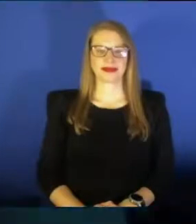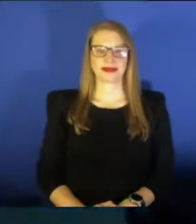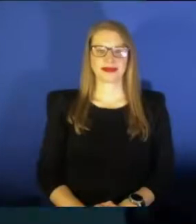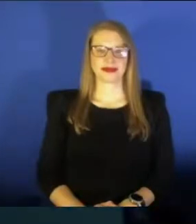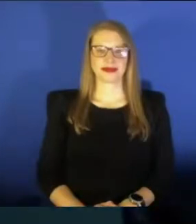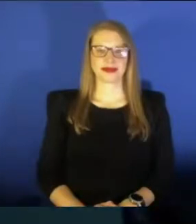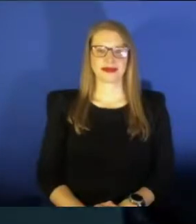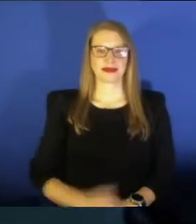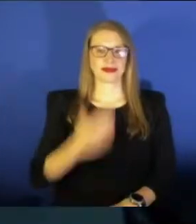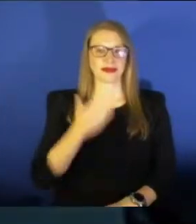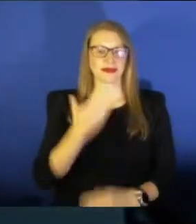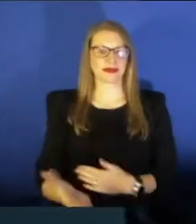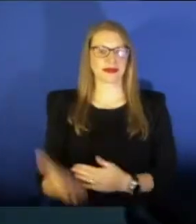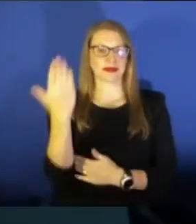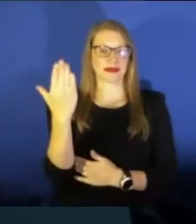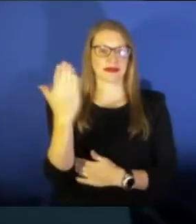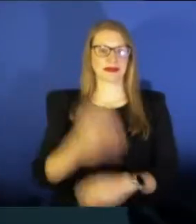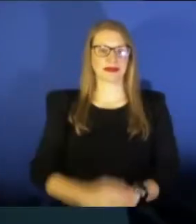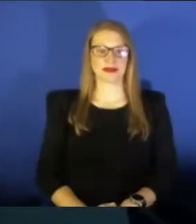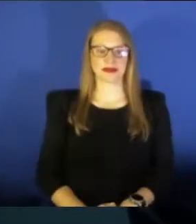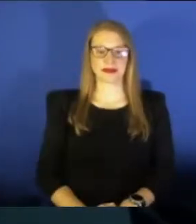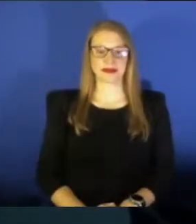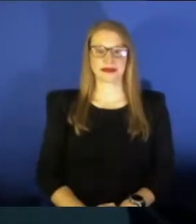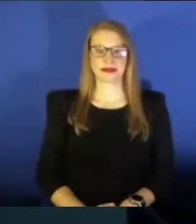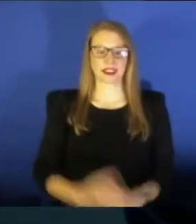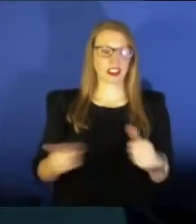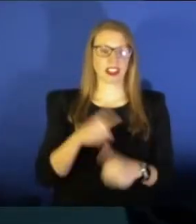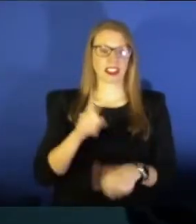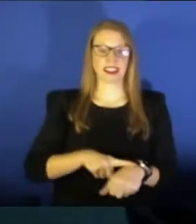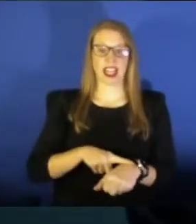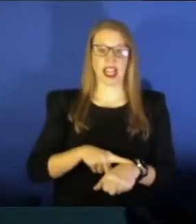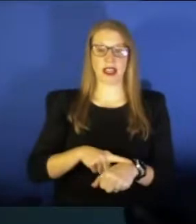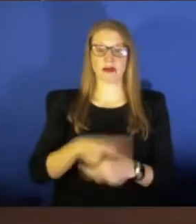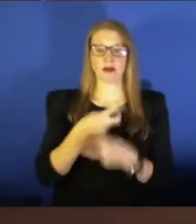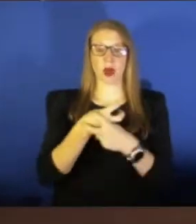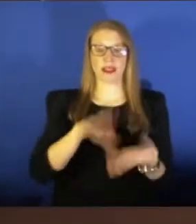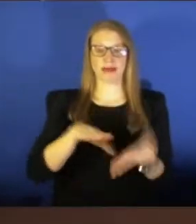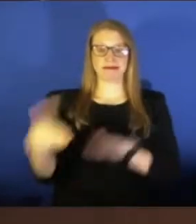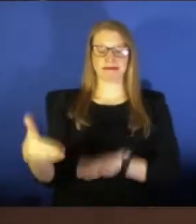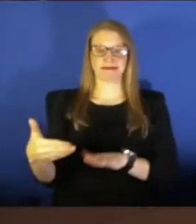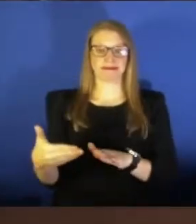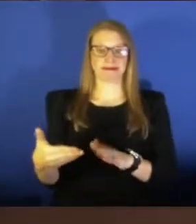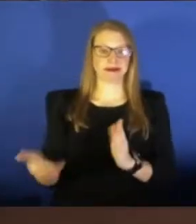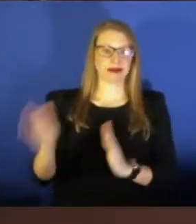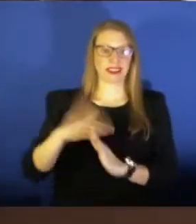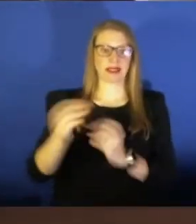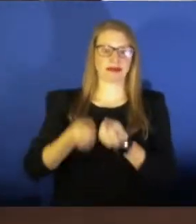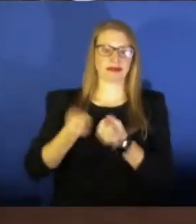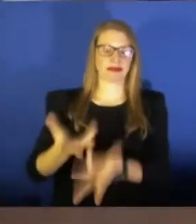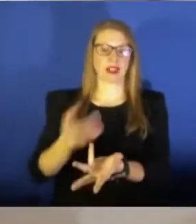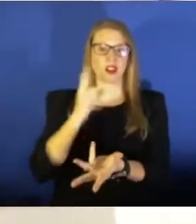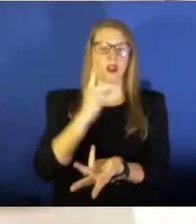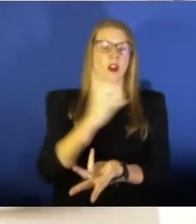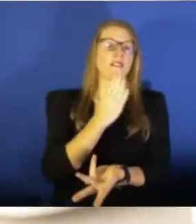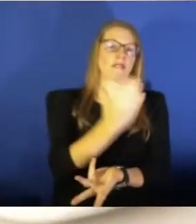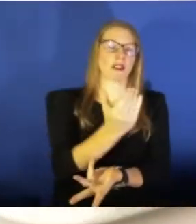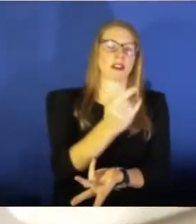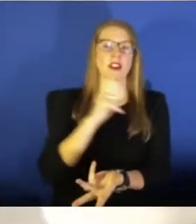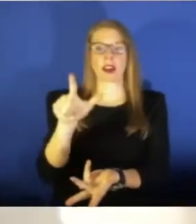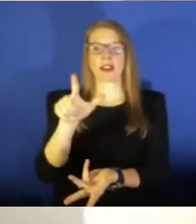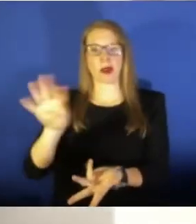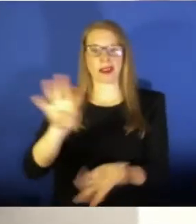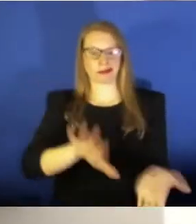Good morning. For the first time, poisoning deaths are now the leading cause of death for ages 15 to 24, with the majority of those